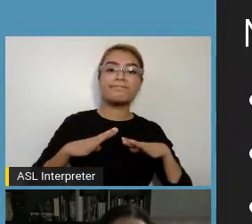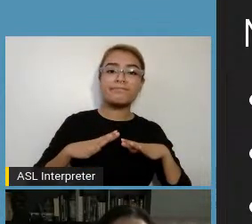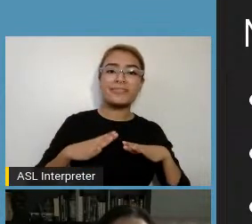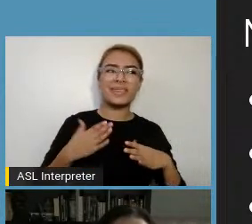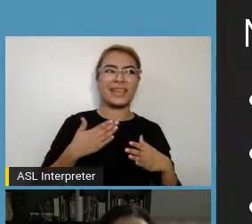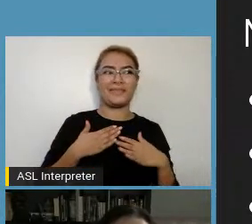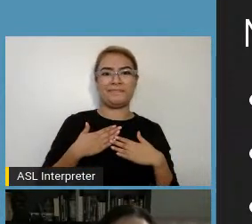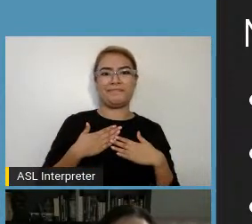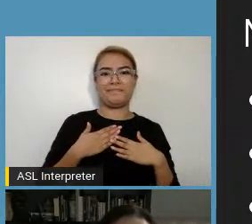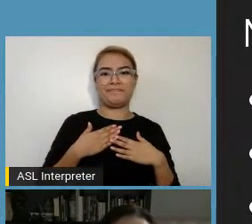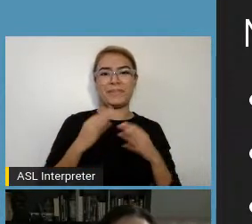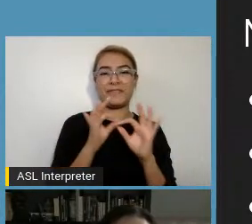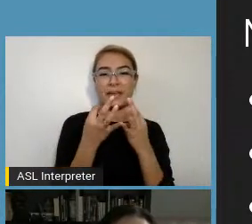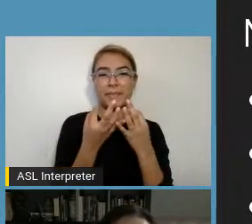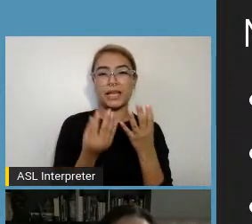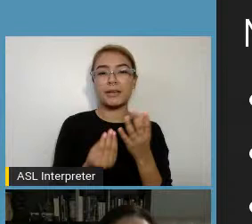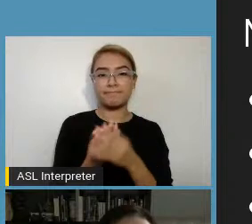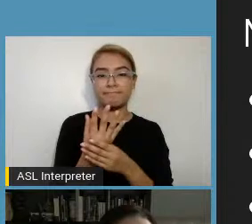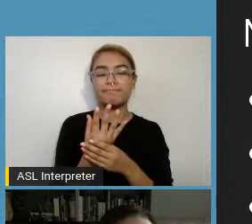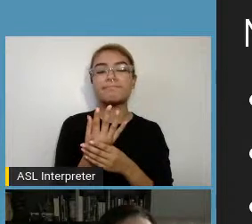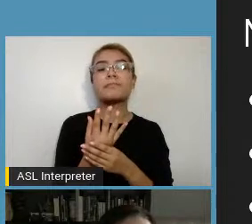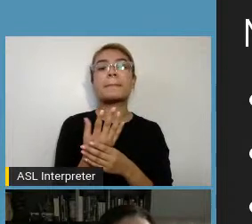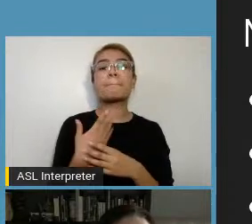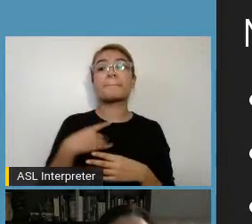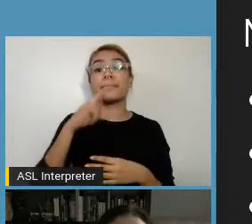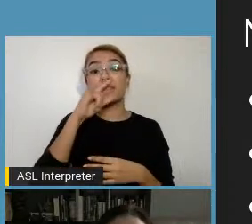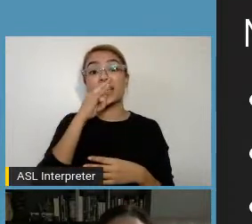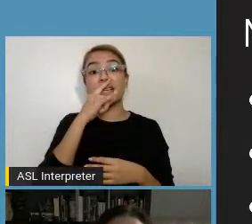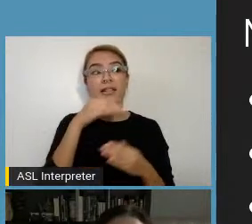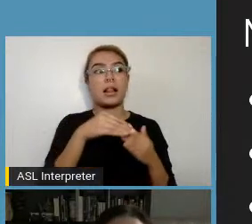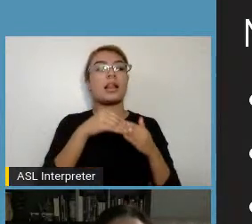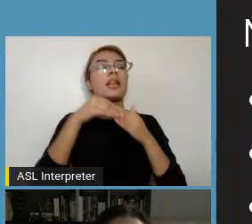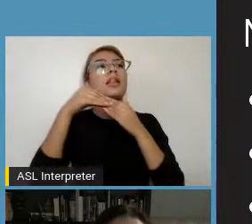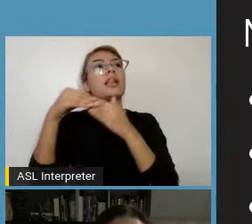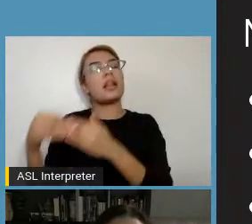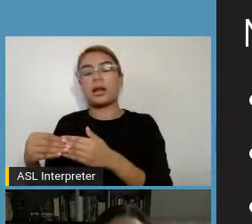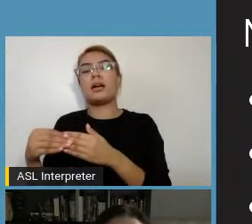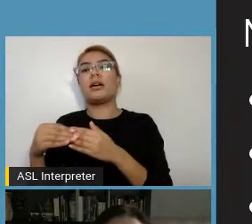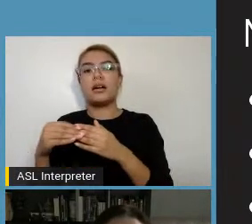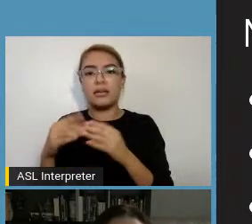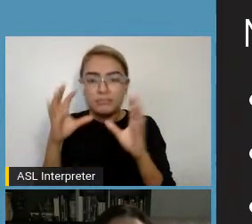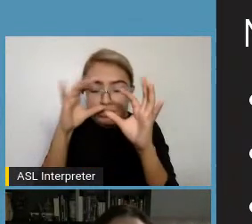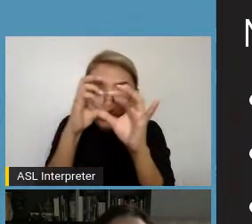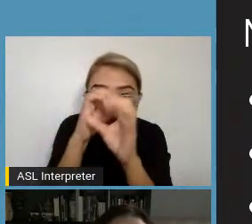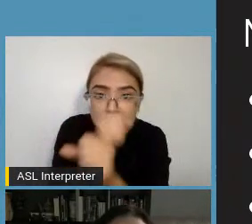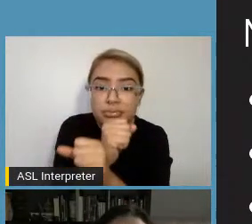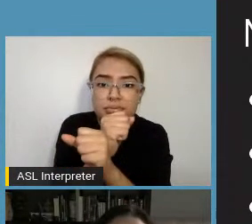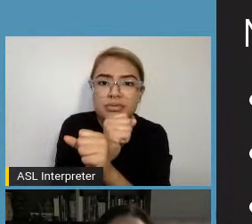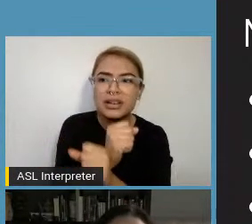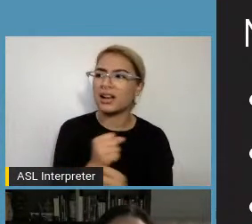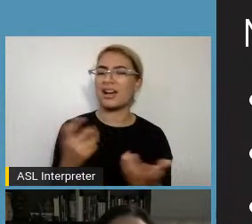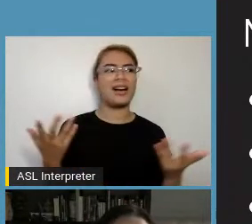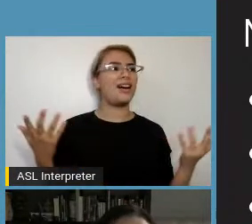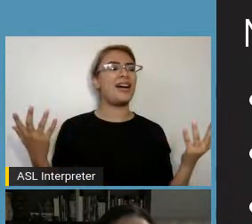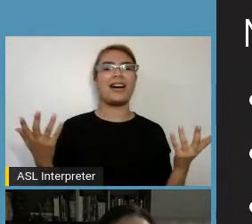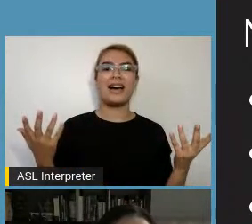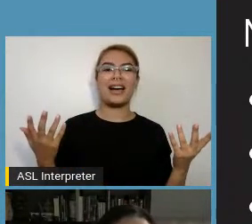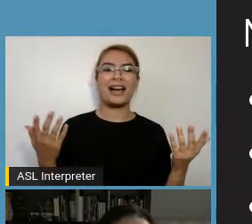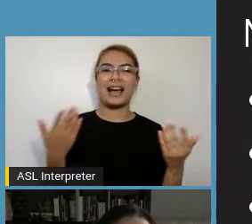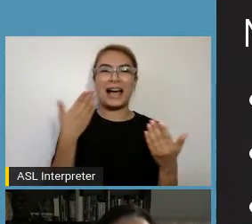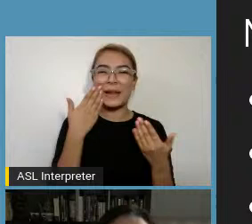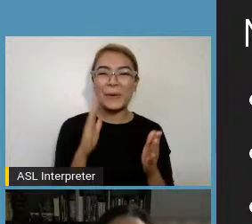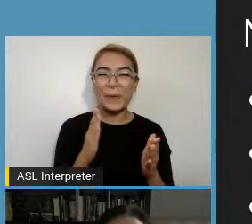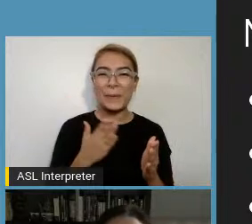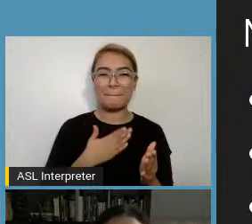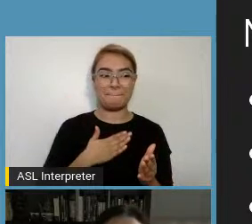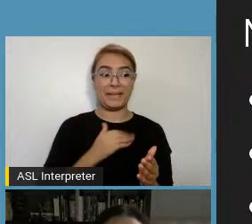family. And my kids led me into so many interests that I never would have had on my own. I